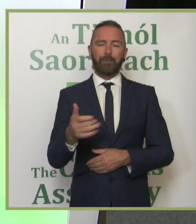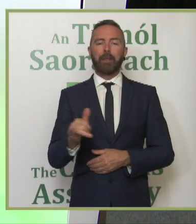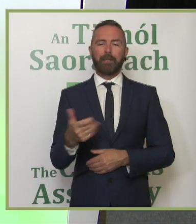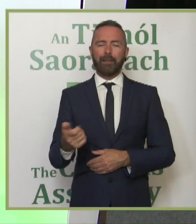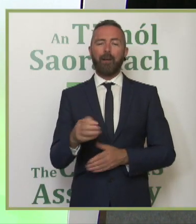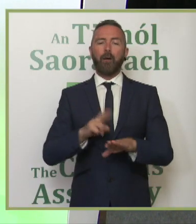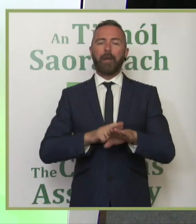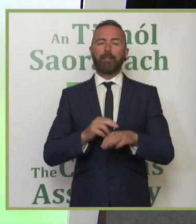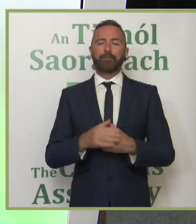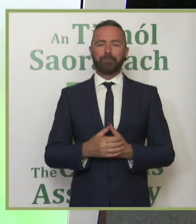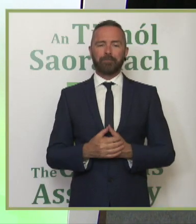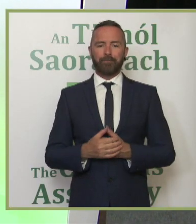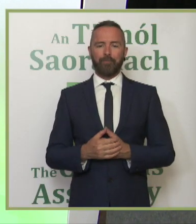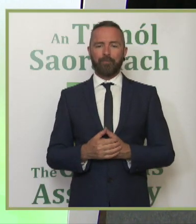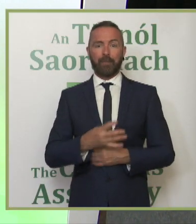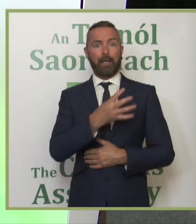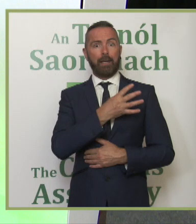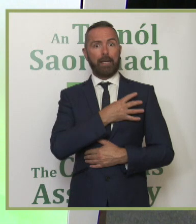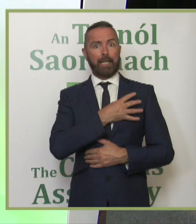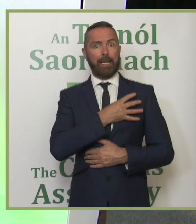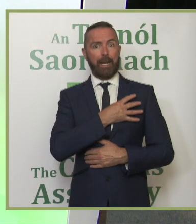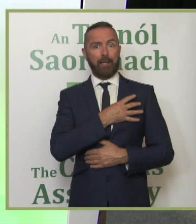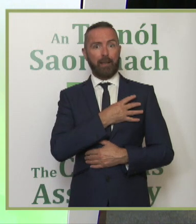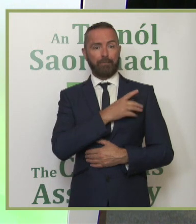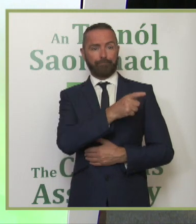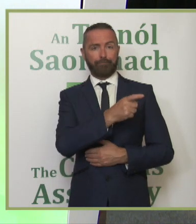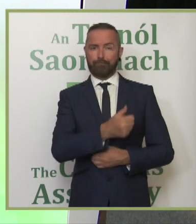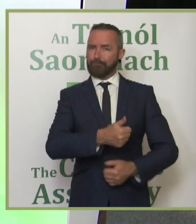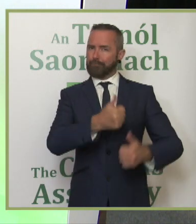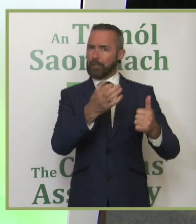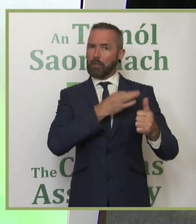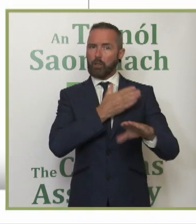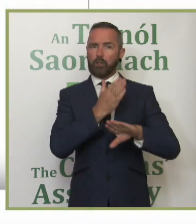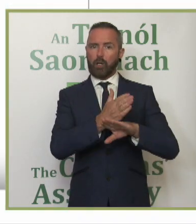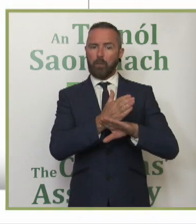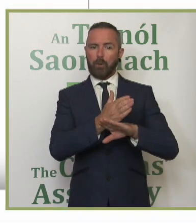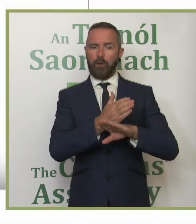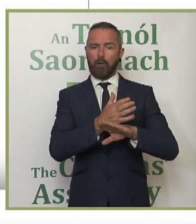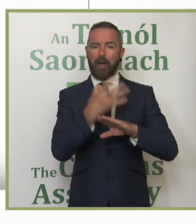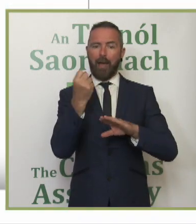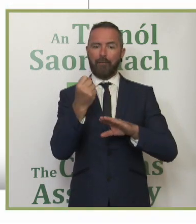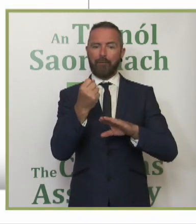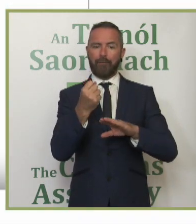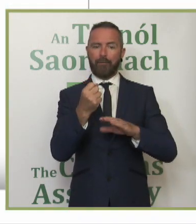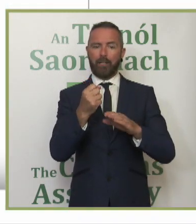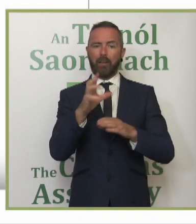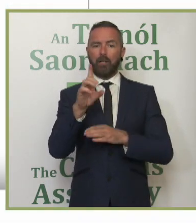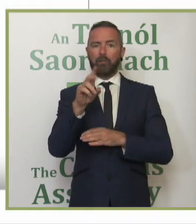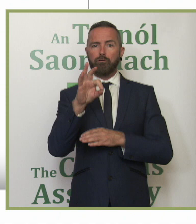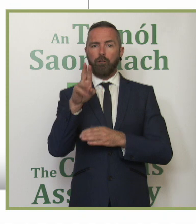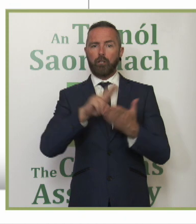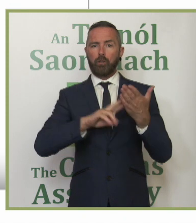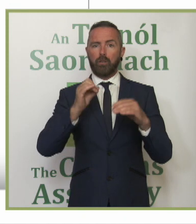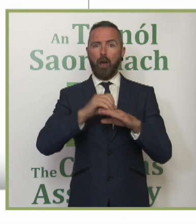So the Canadians have done a really good job of putting drug use on a spectrum, and it's really helpful when we're trying to